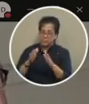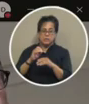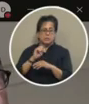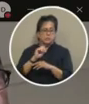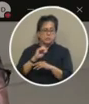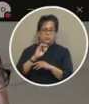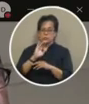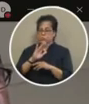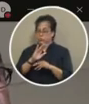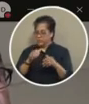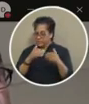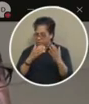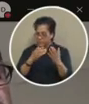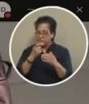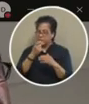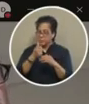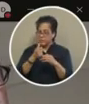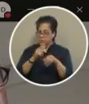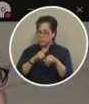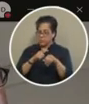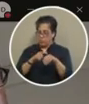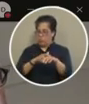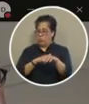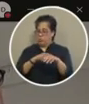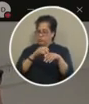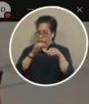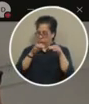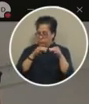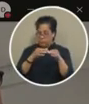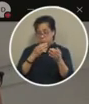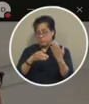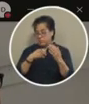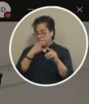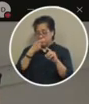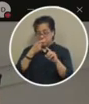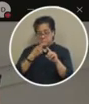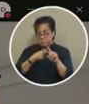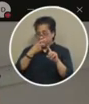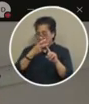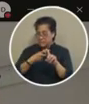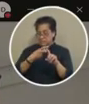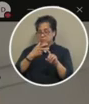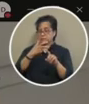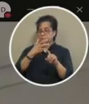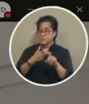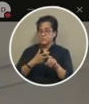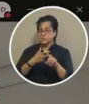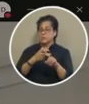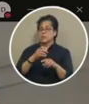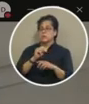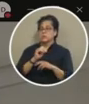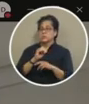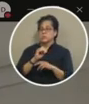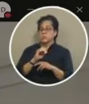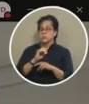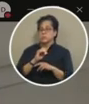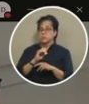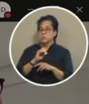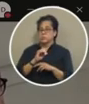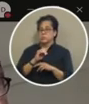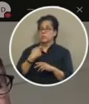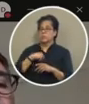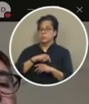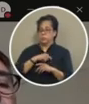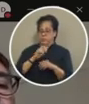your suggestion is a little longer than that, maybe months ahead of where we are today. So we